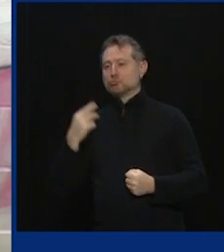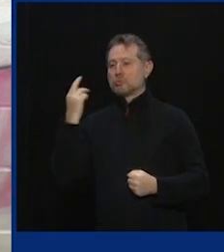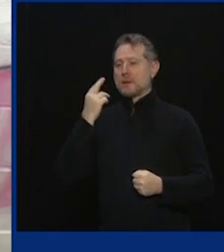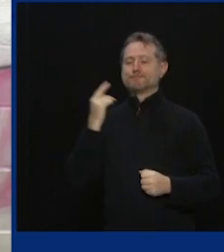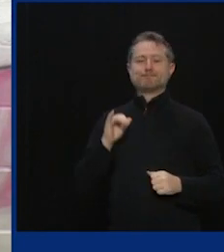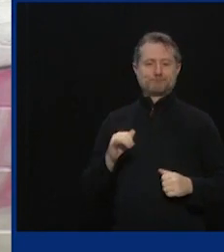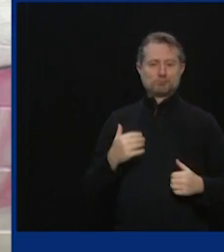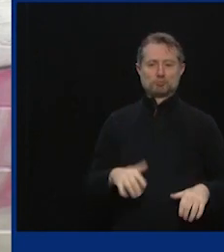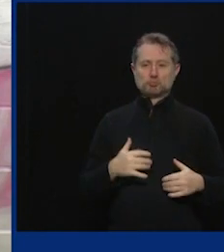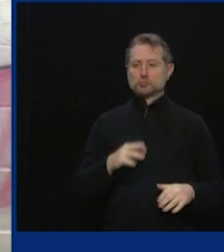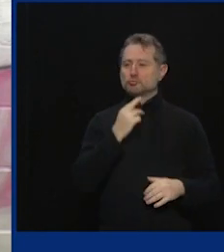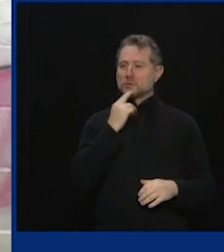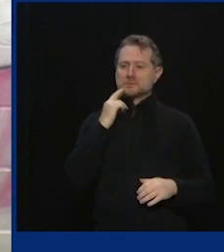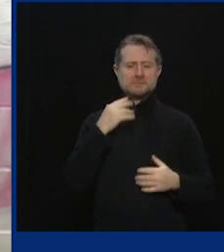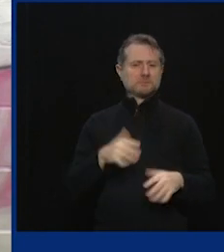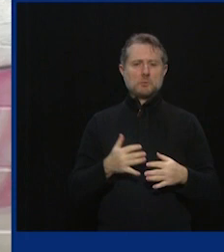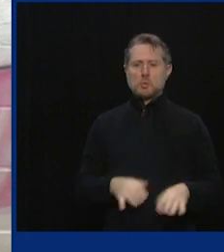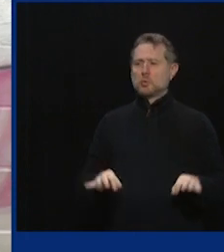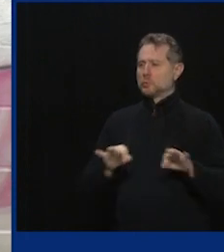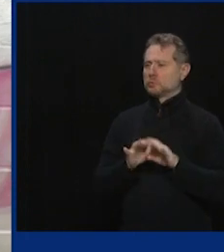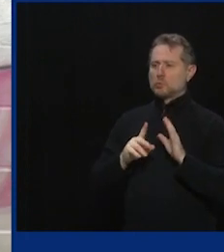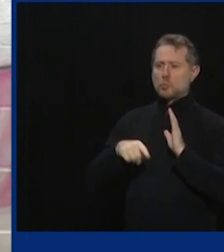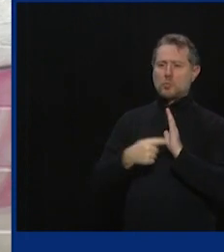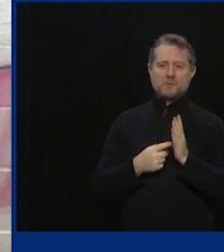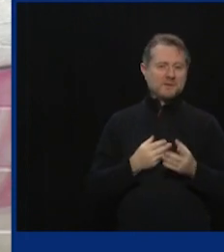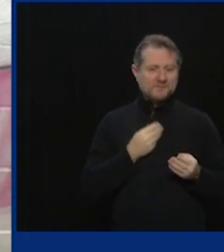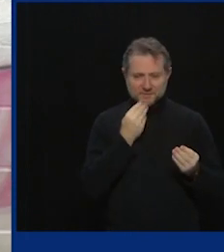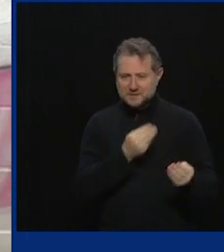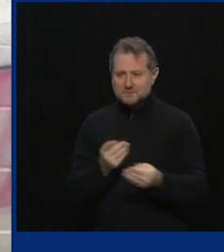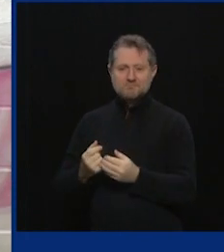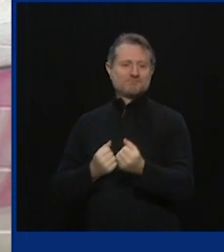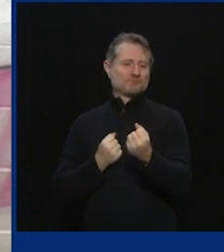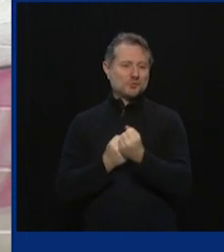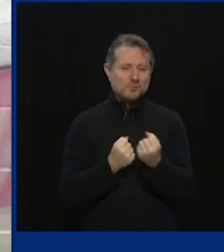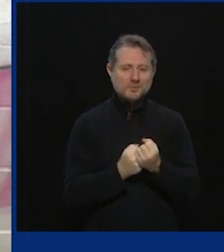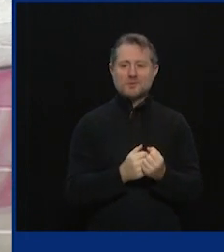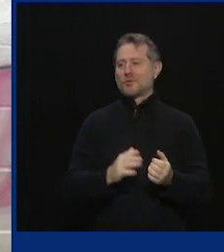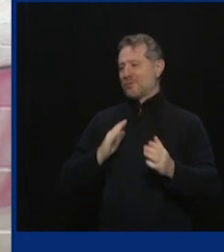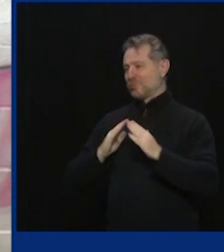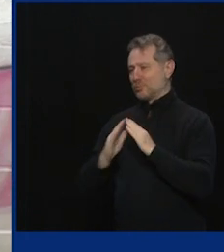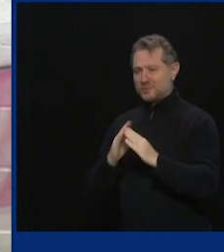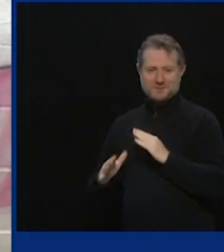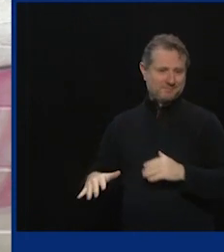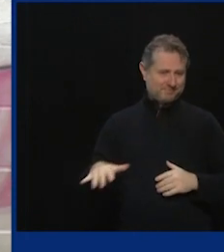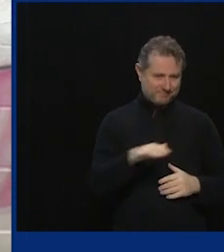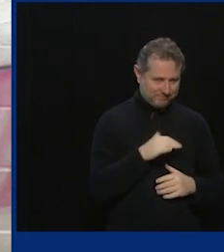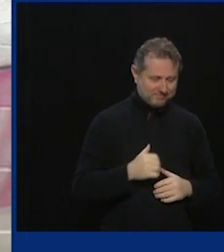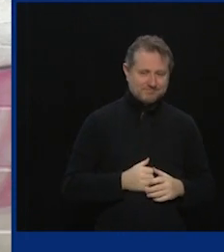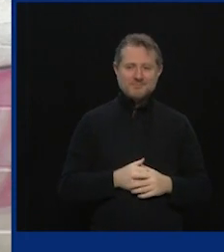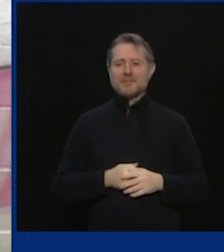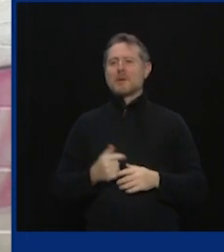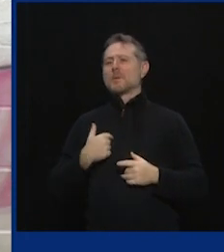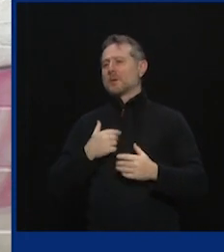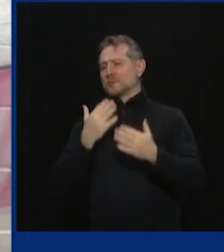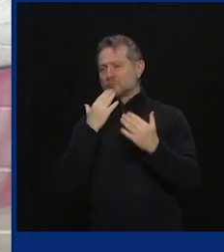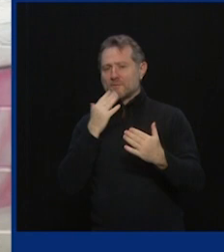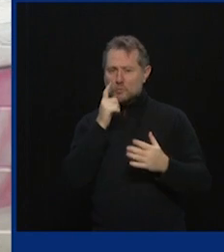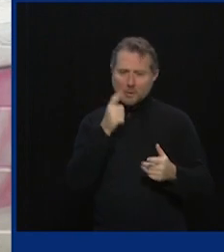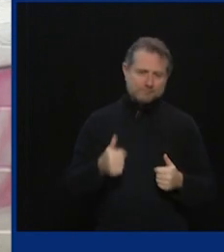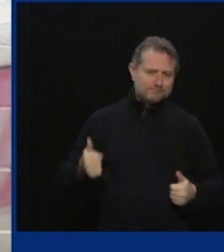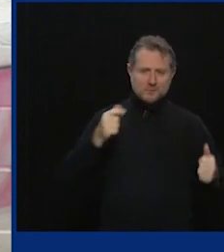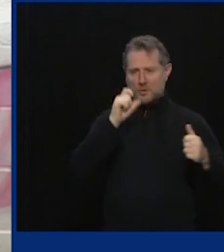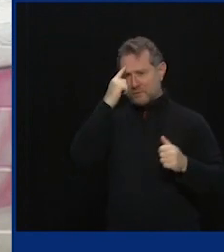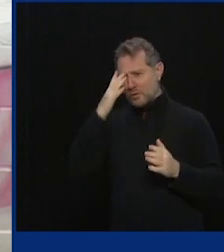that restaurants play in feeding and supporting local communities such as Brownsville. I am grateful to elected leaders such as Governor